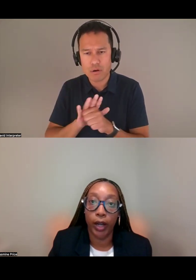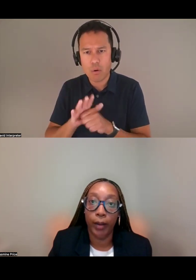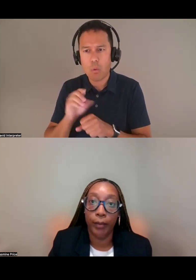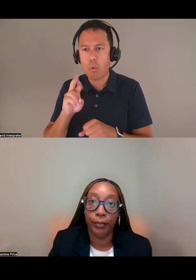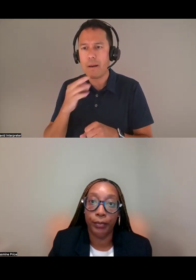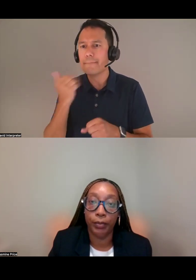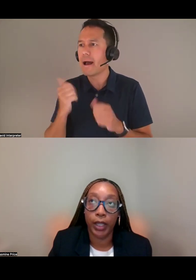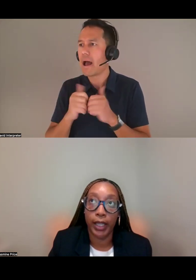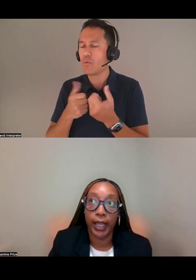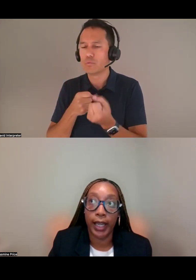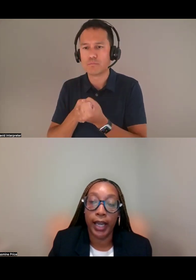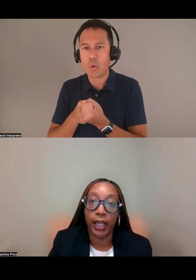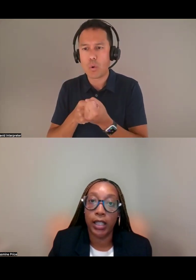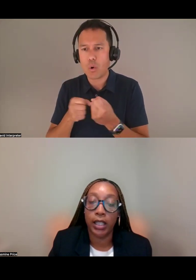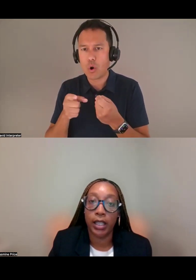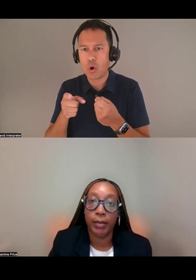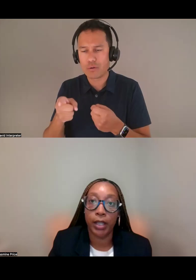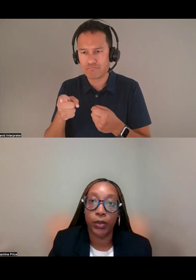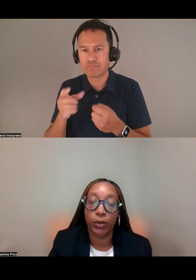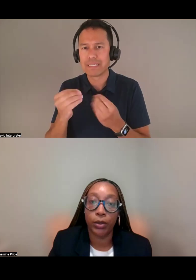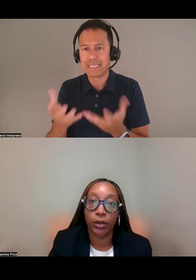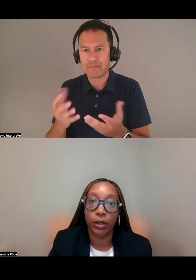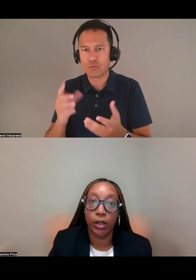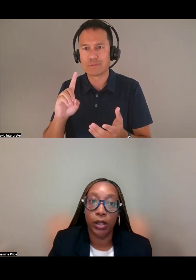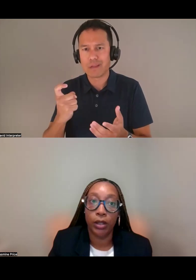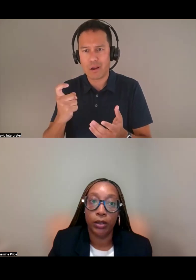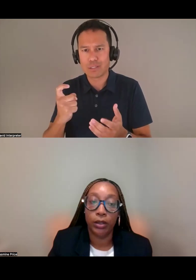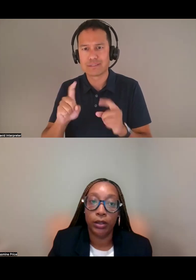support getting that diagnostic exam scheduled.